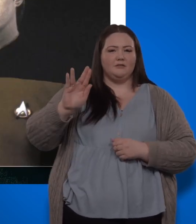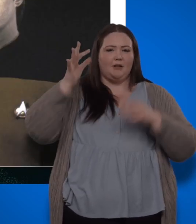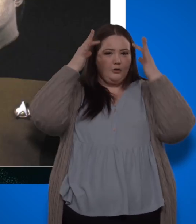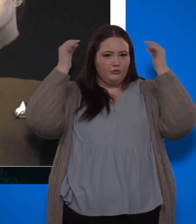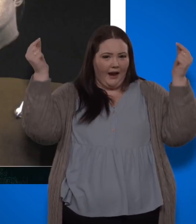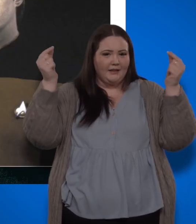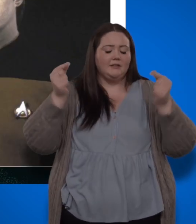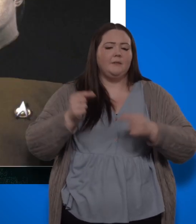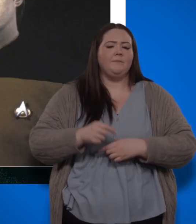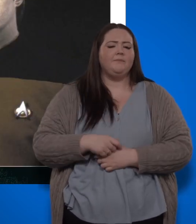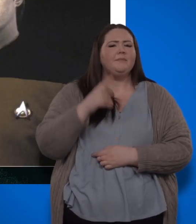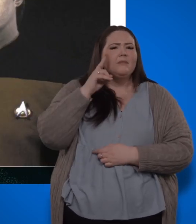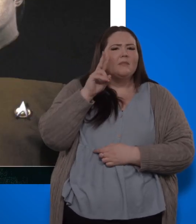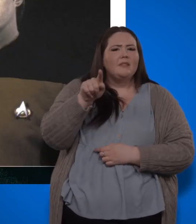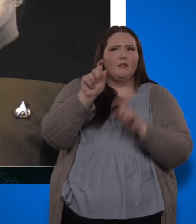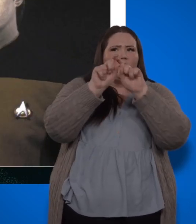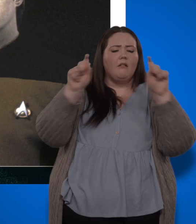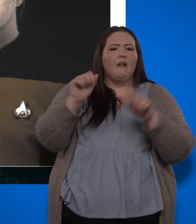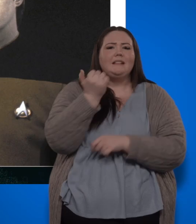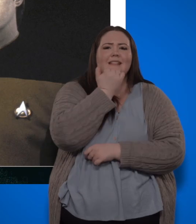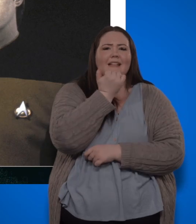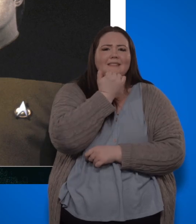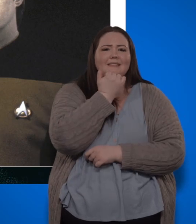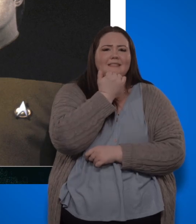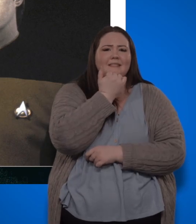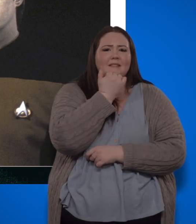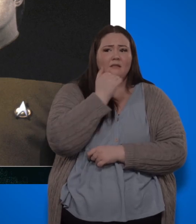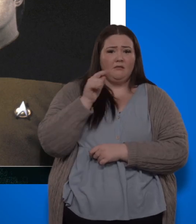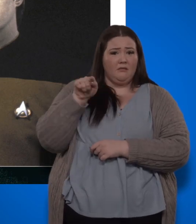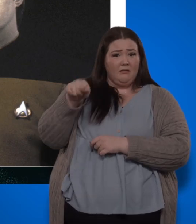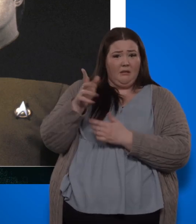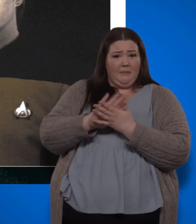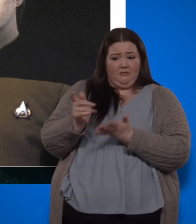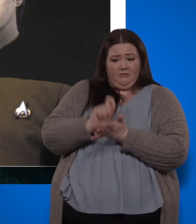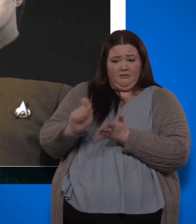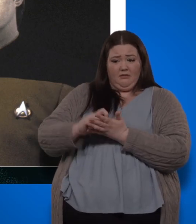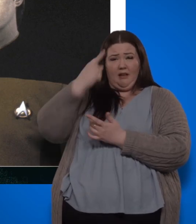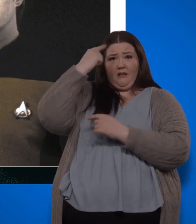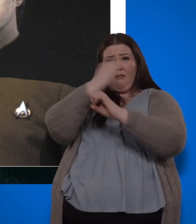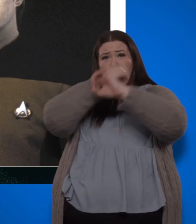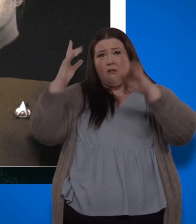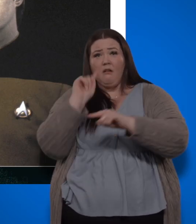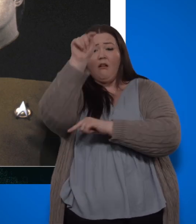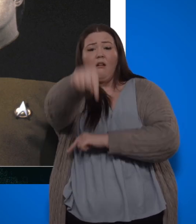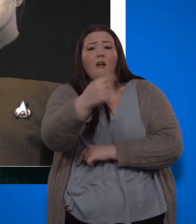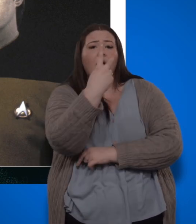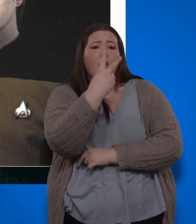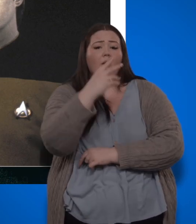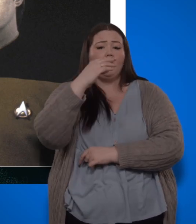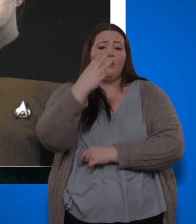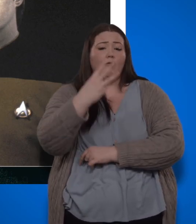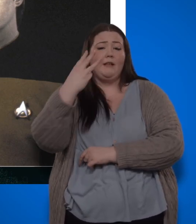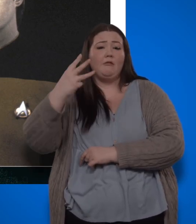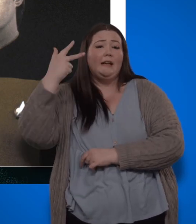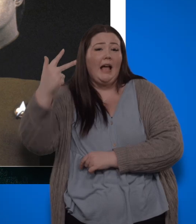Trek, notice the date when it was imagined that Commander Data, a completely synthetic robot,